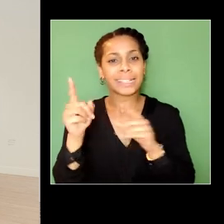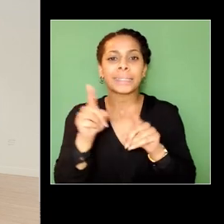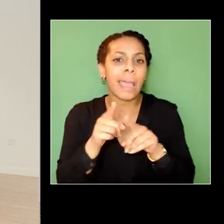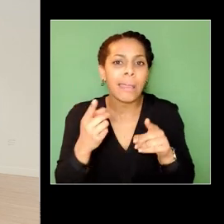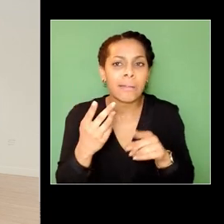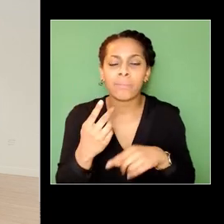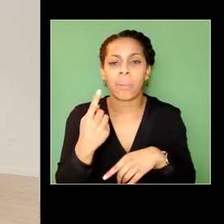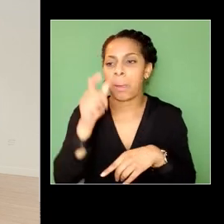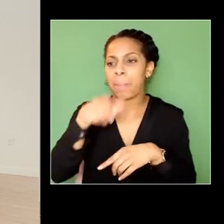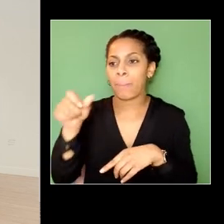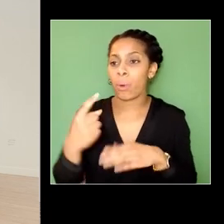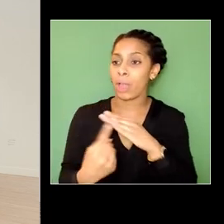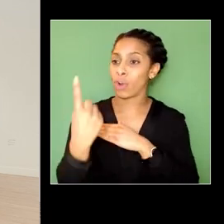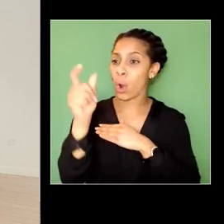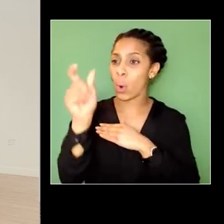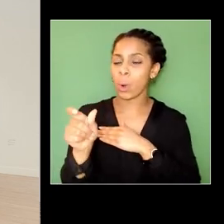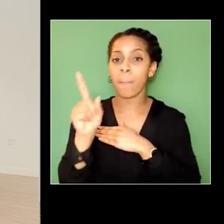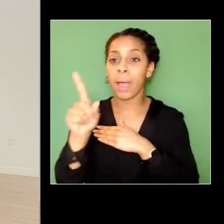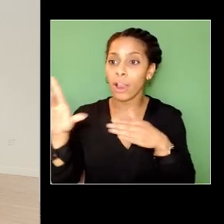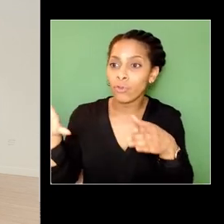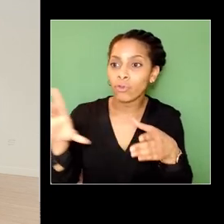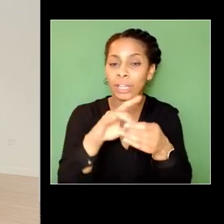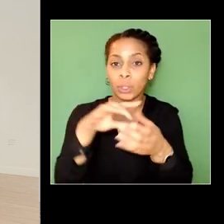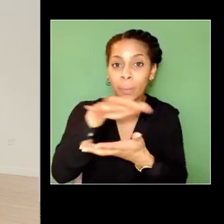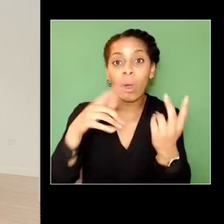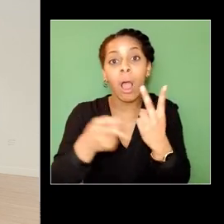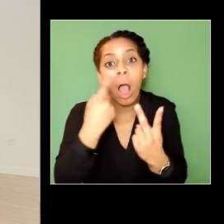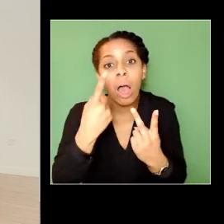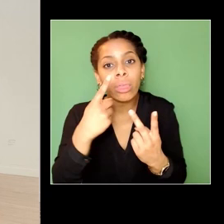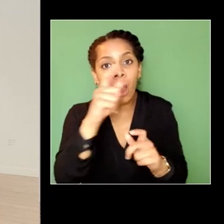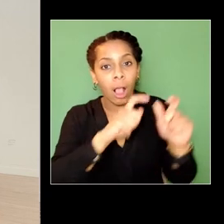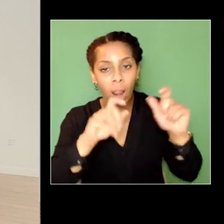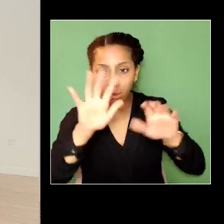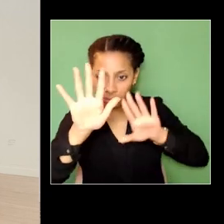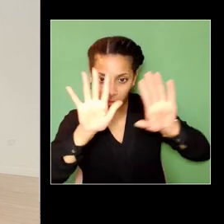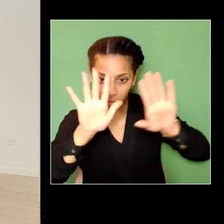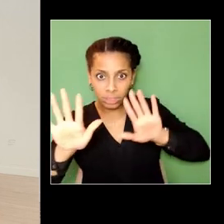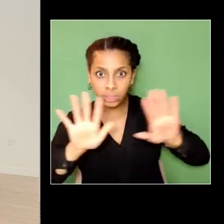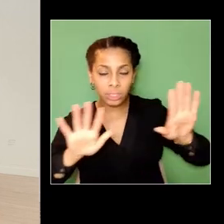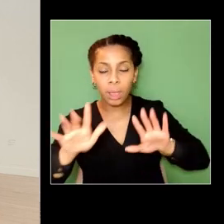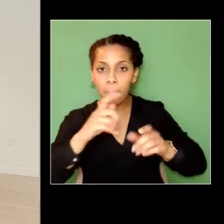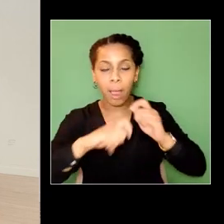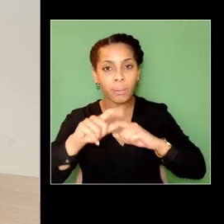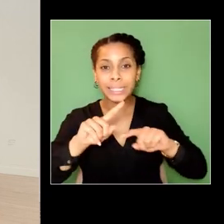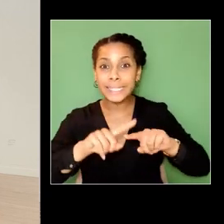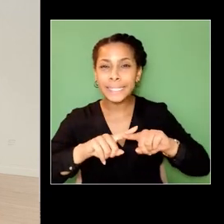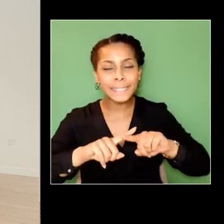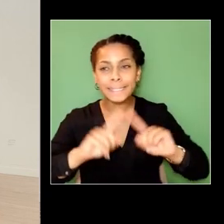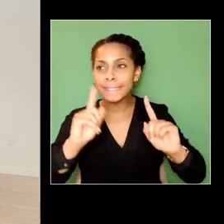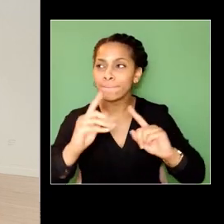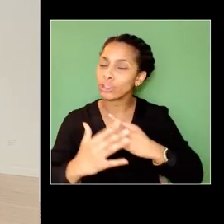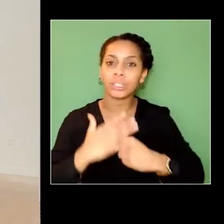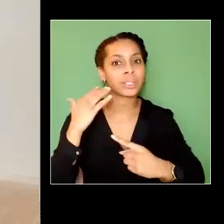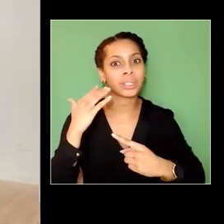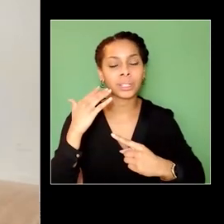by themselves, it's a very different conversation to when these things become intermingled and